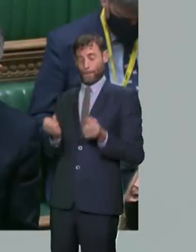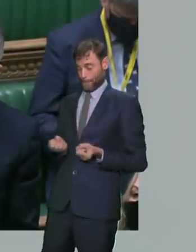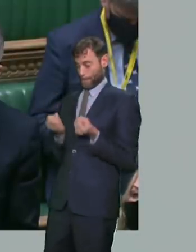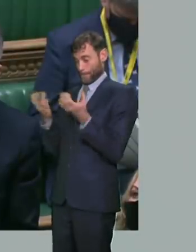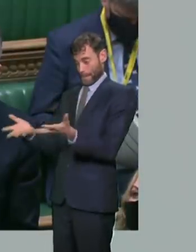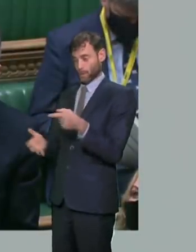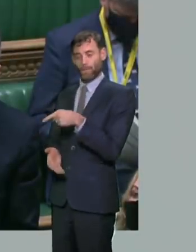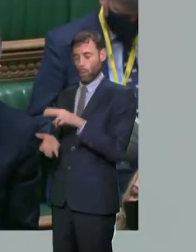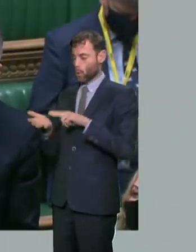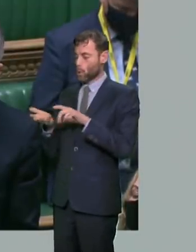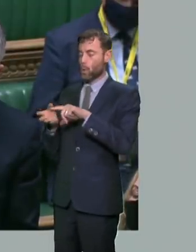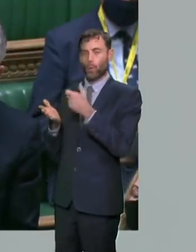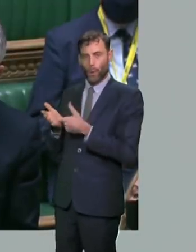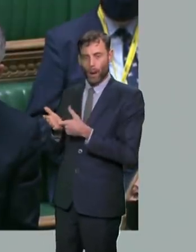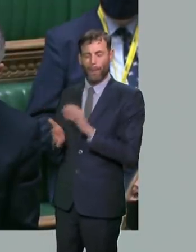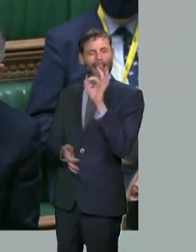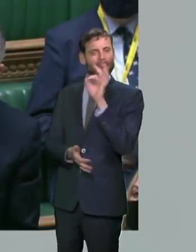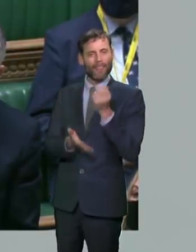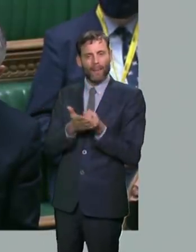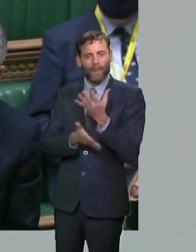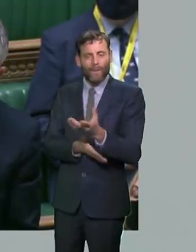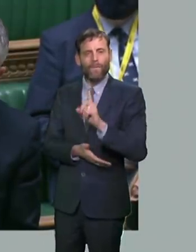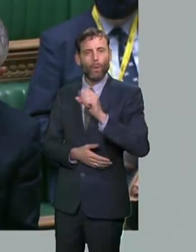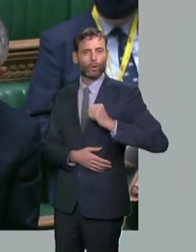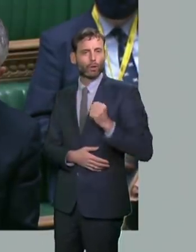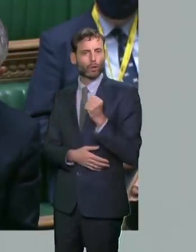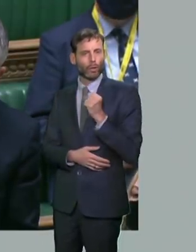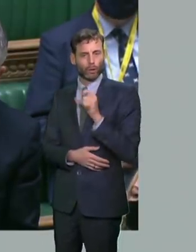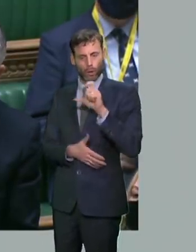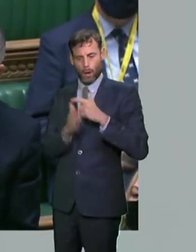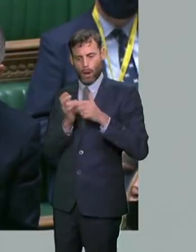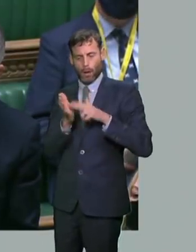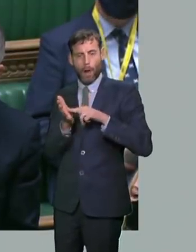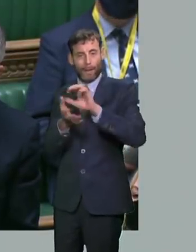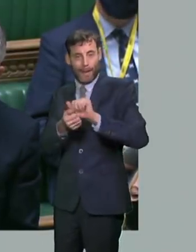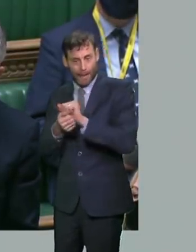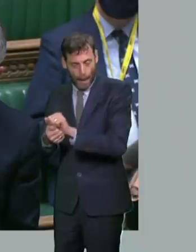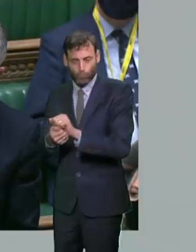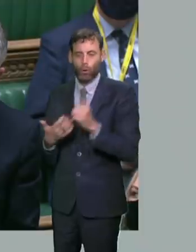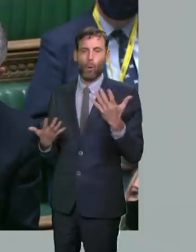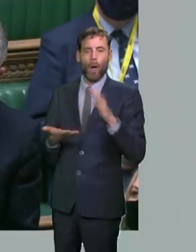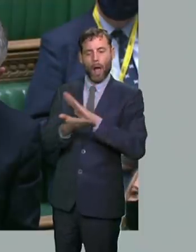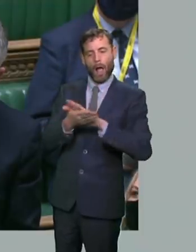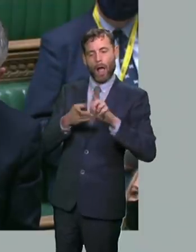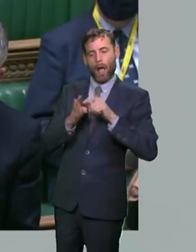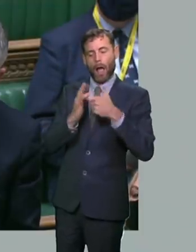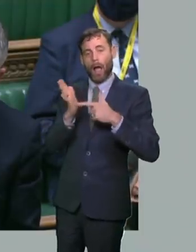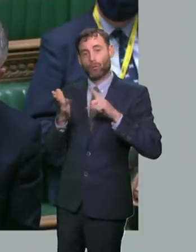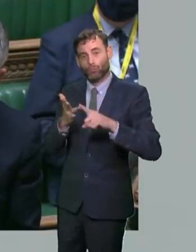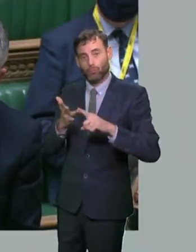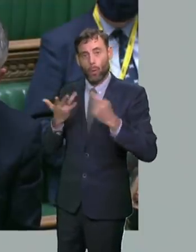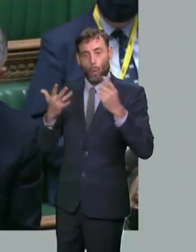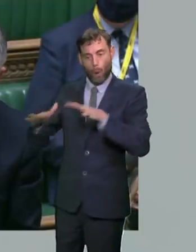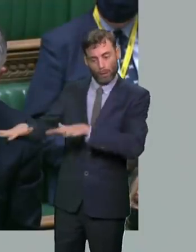Carbon Capture Cluster, nothing for pumped storage hydro, and now are at risk of failing the tidal stream generation, a